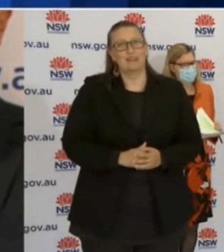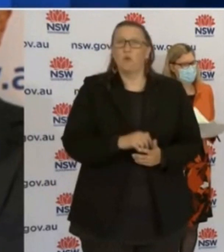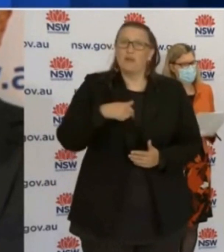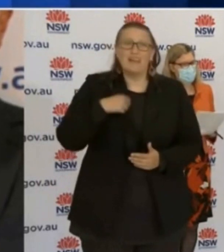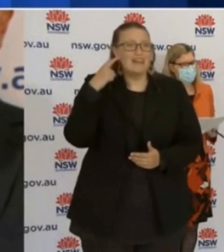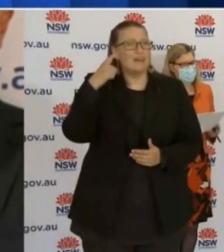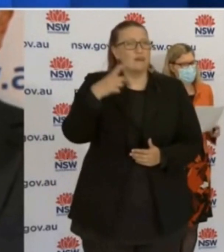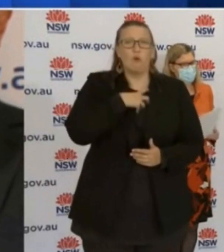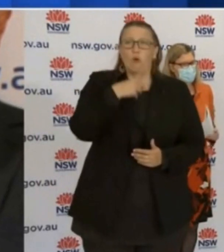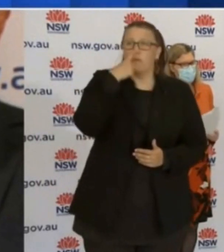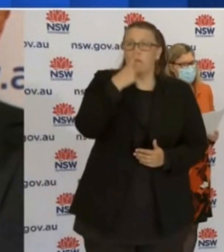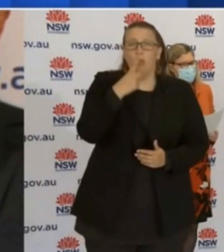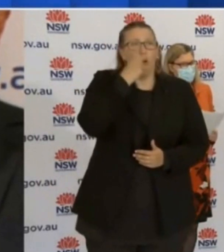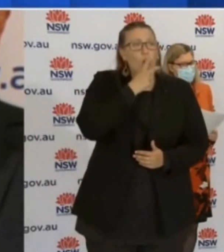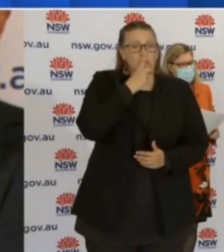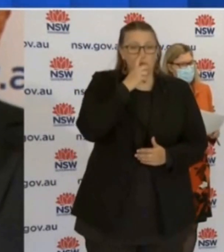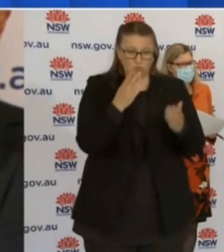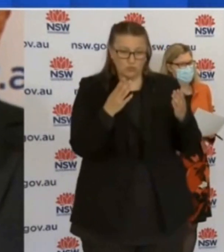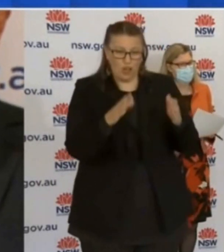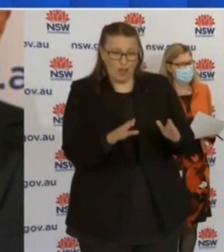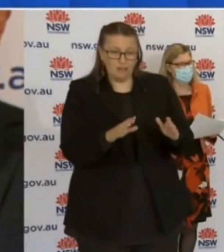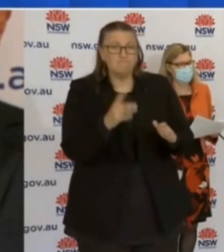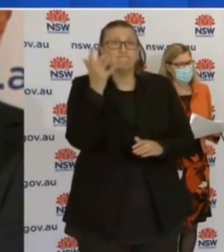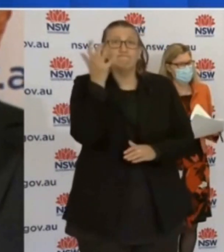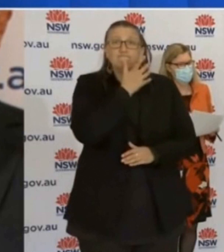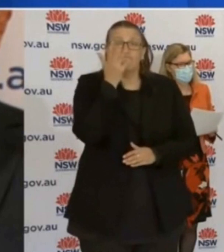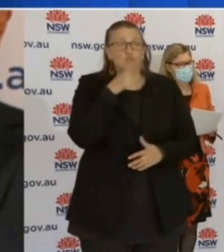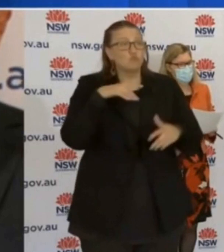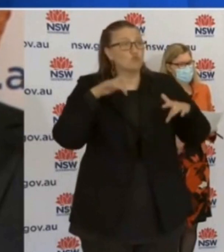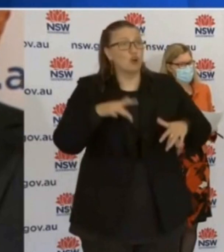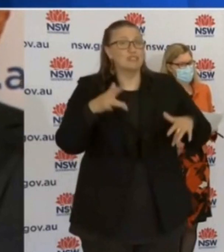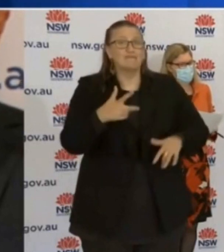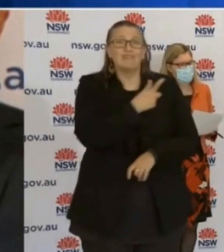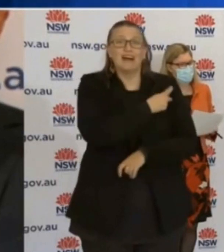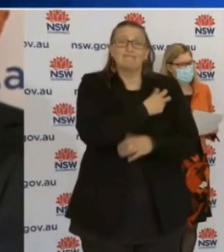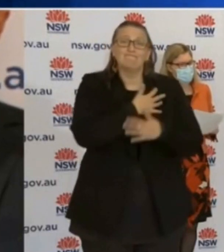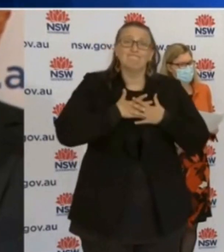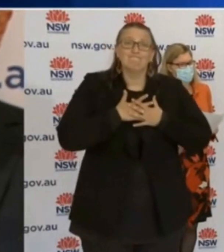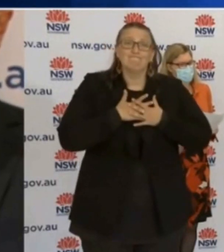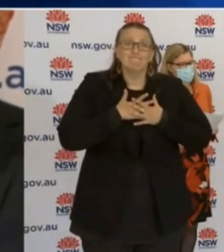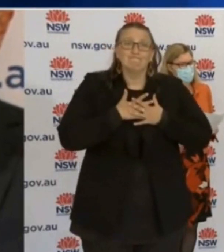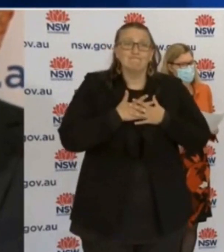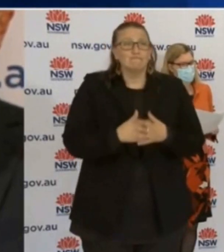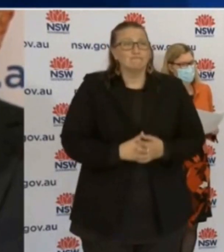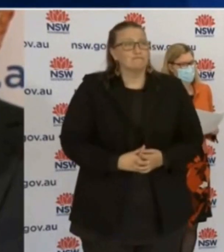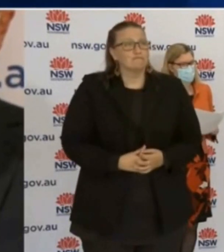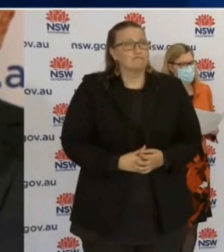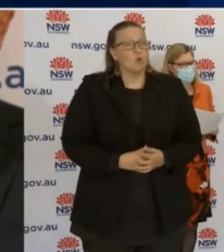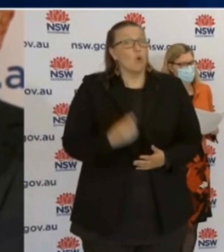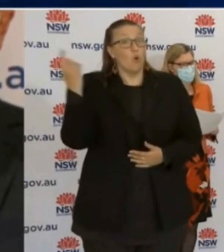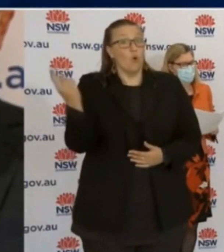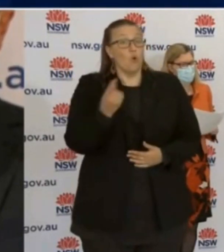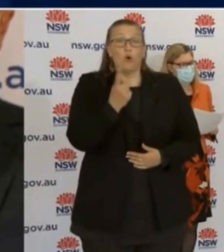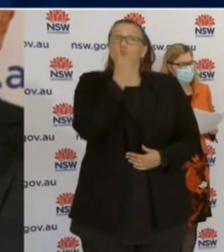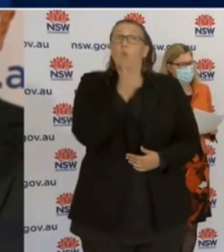be an ongoing challenge. Those who have had 2 doses of vaccination have so far avoided